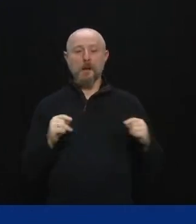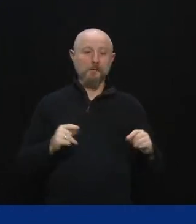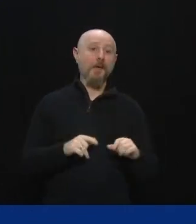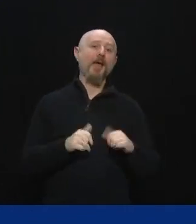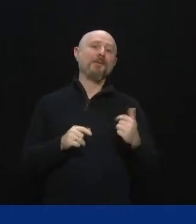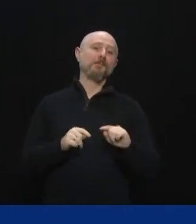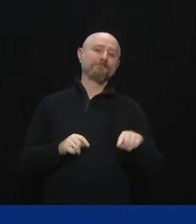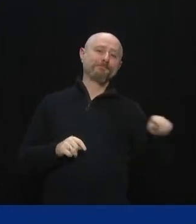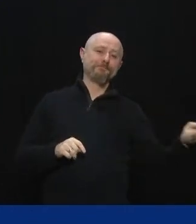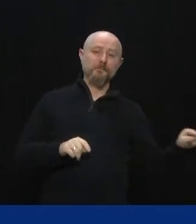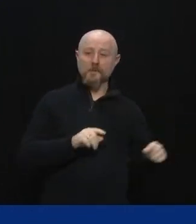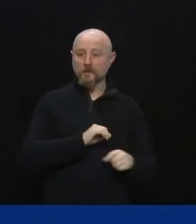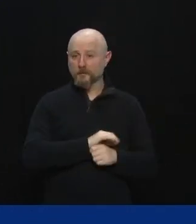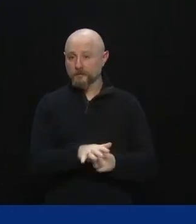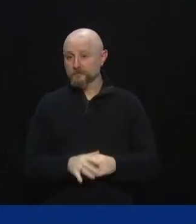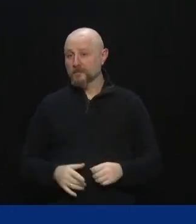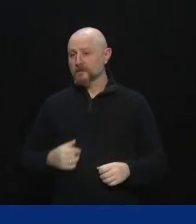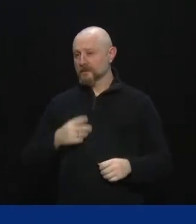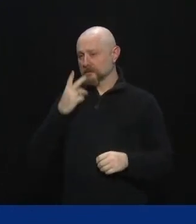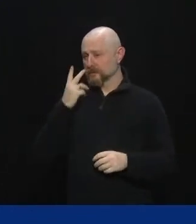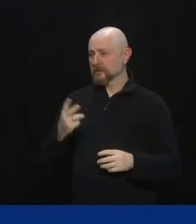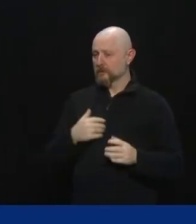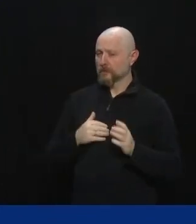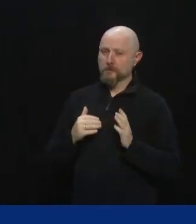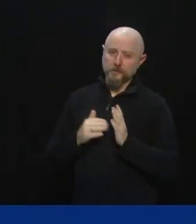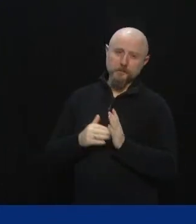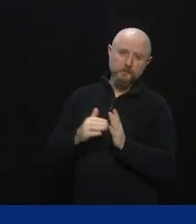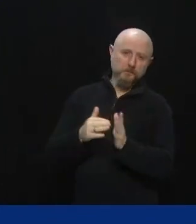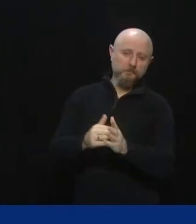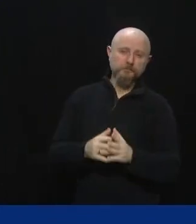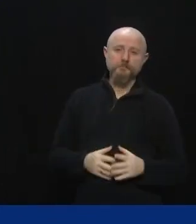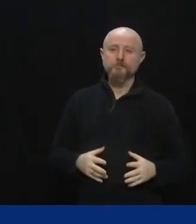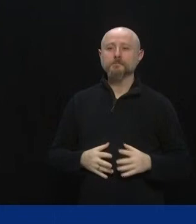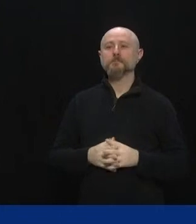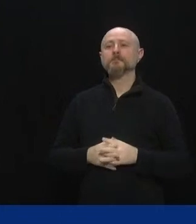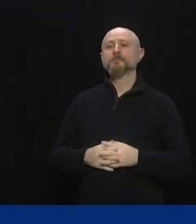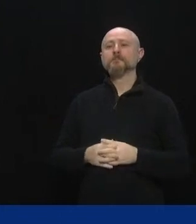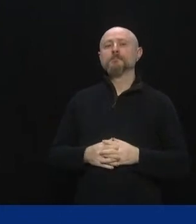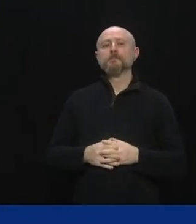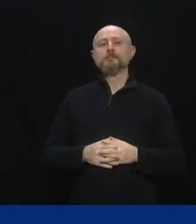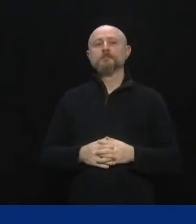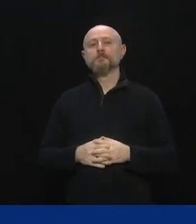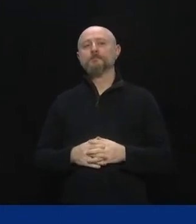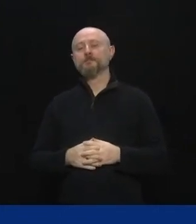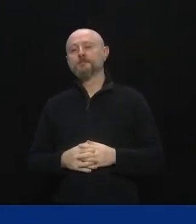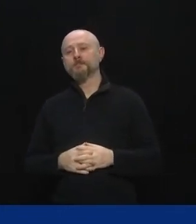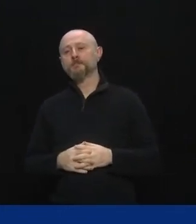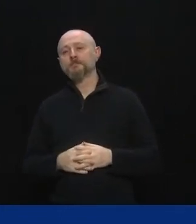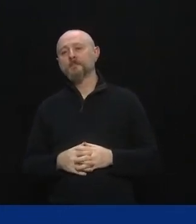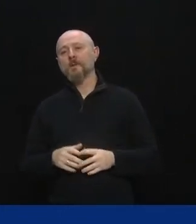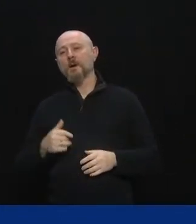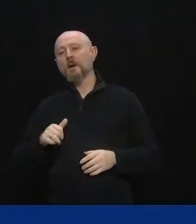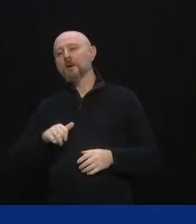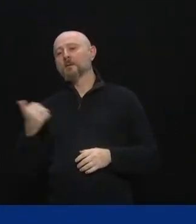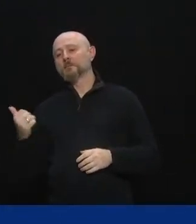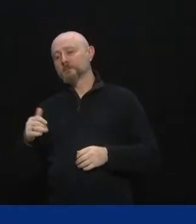day during this press conference. And elsewhere, they've gone up quickly and come